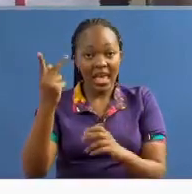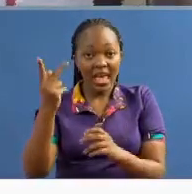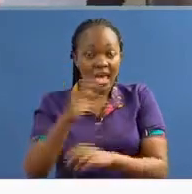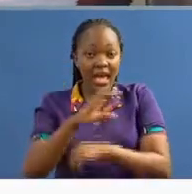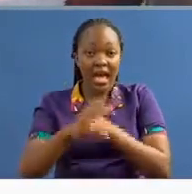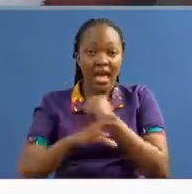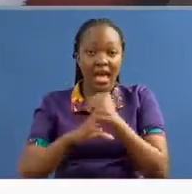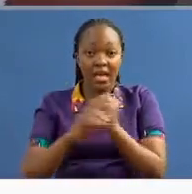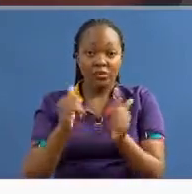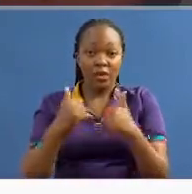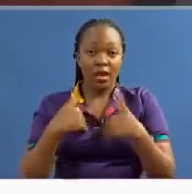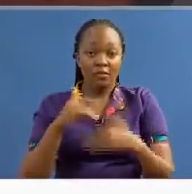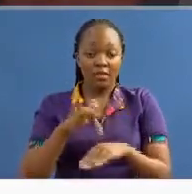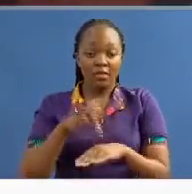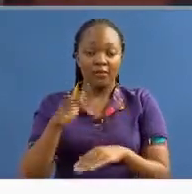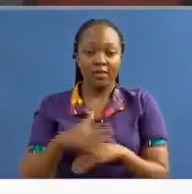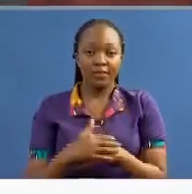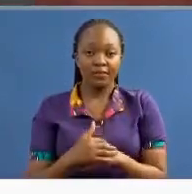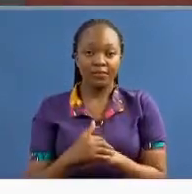coronavirus.